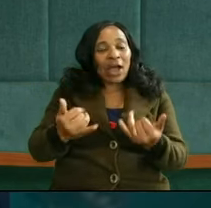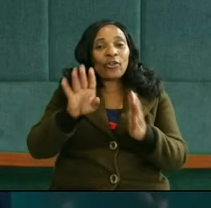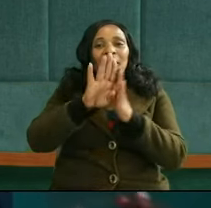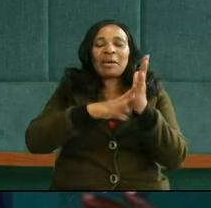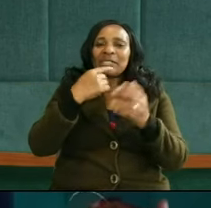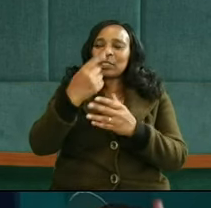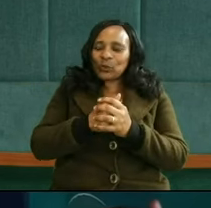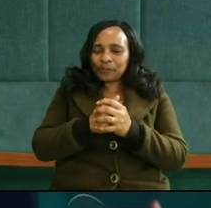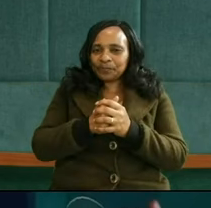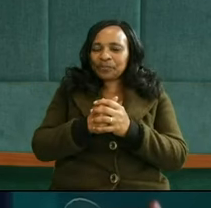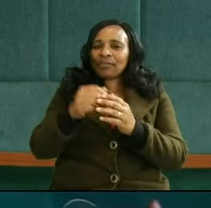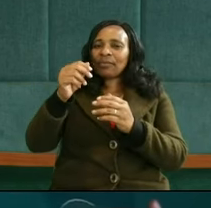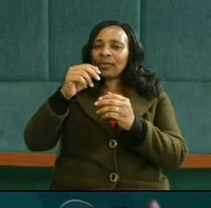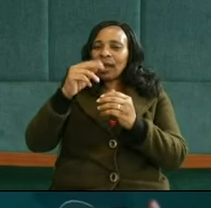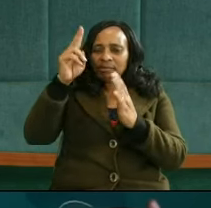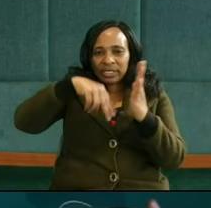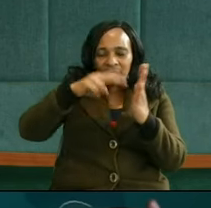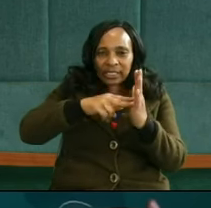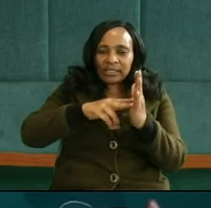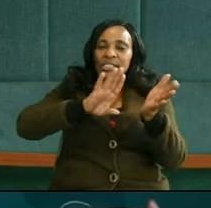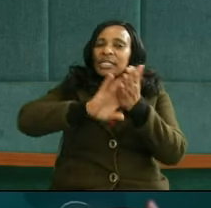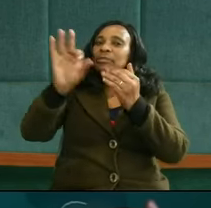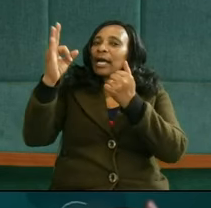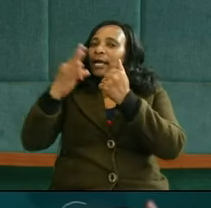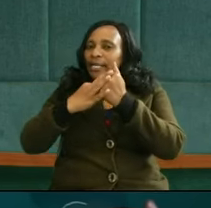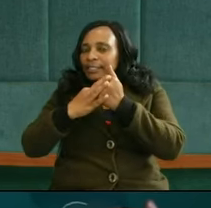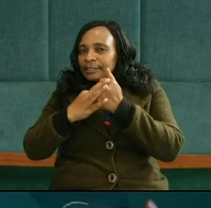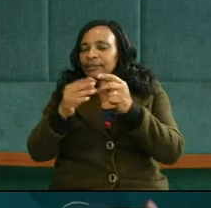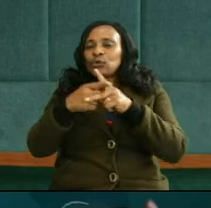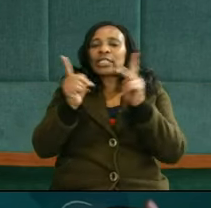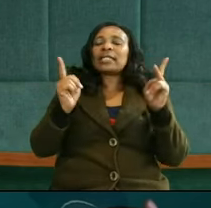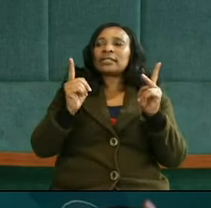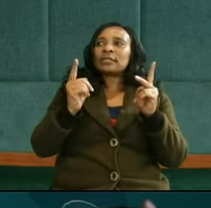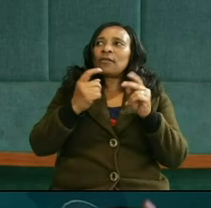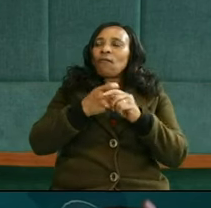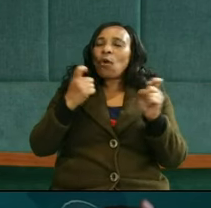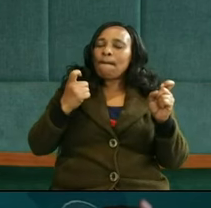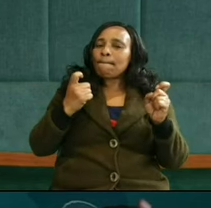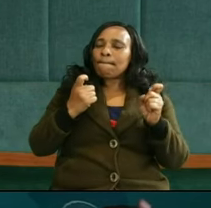allow me to read together with us chapter 8 and beginning from